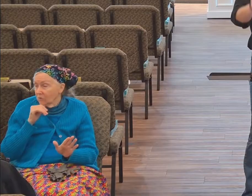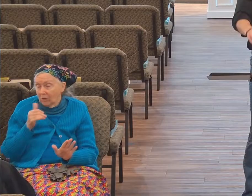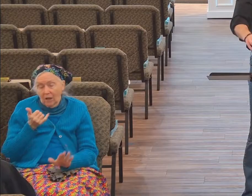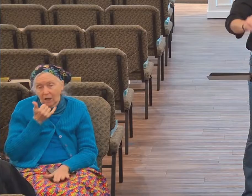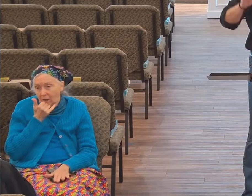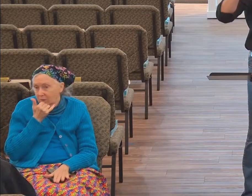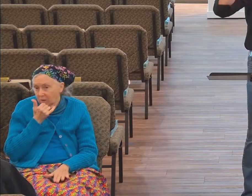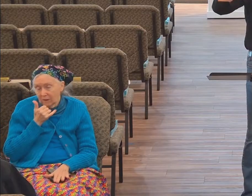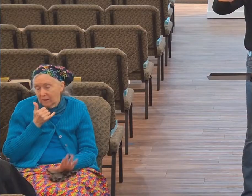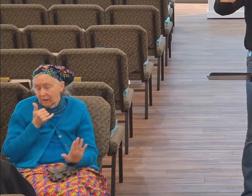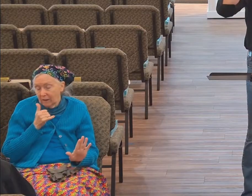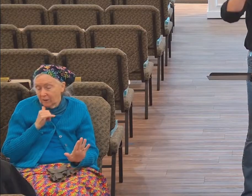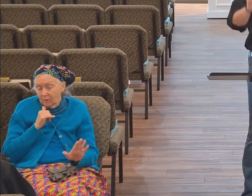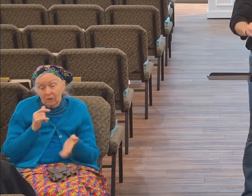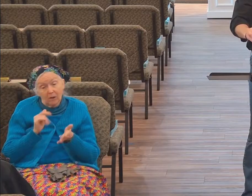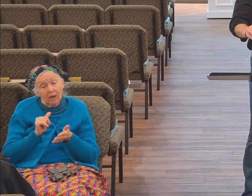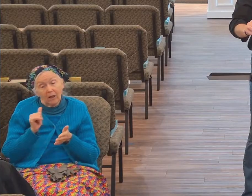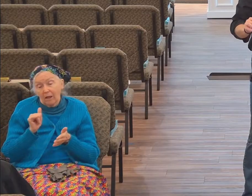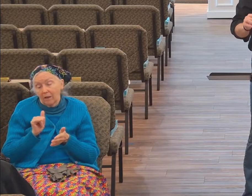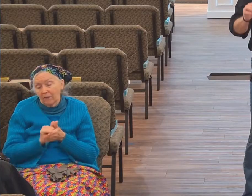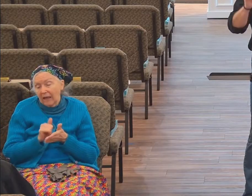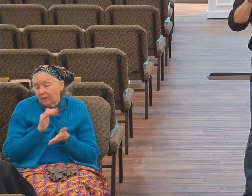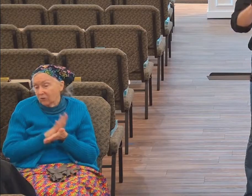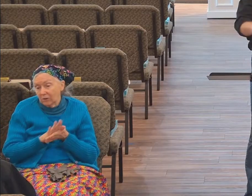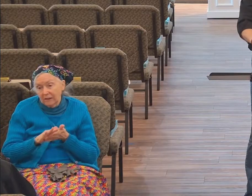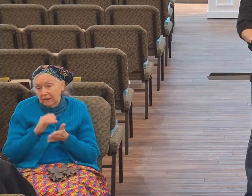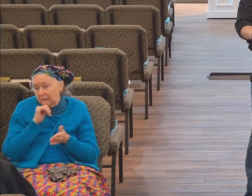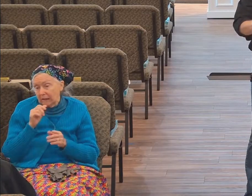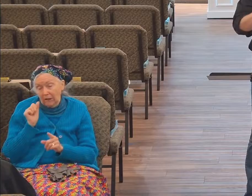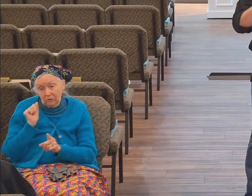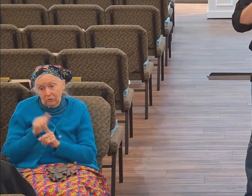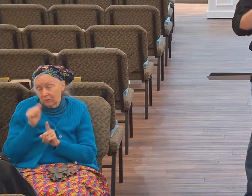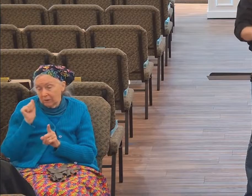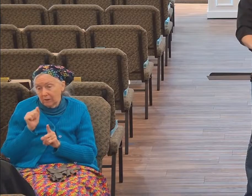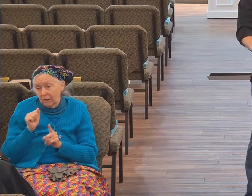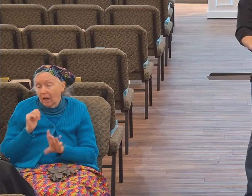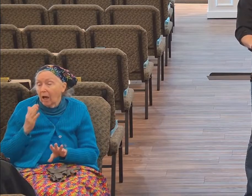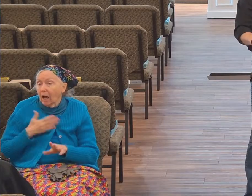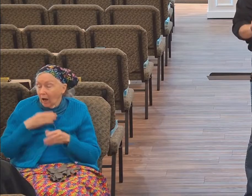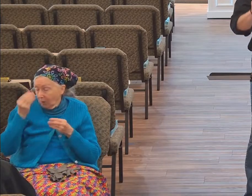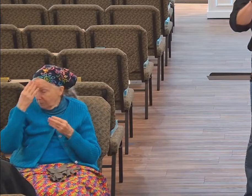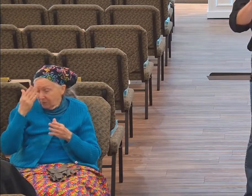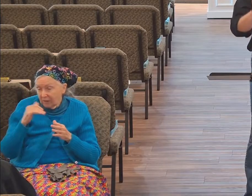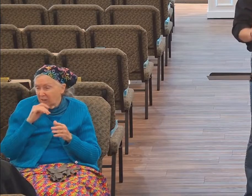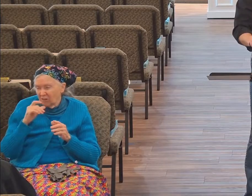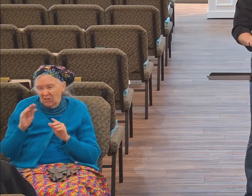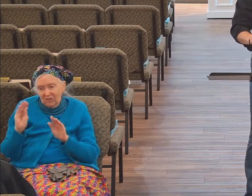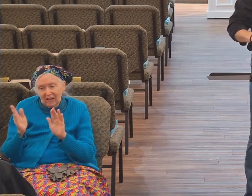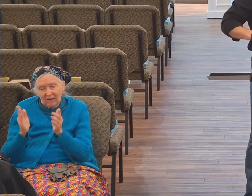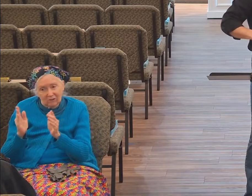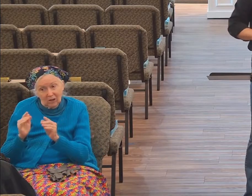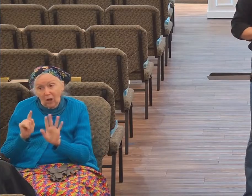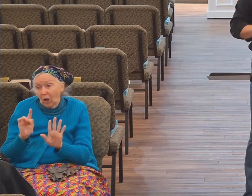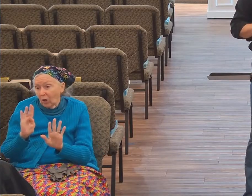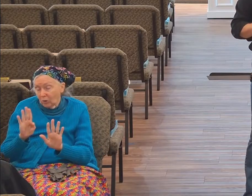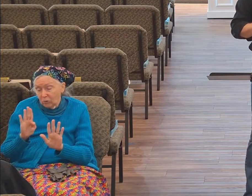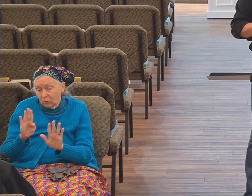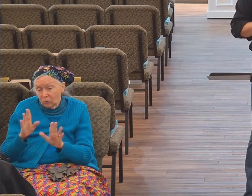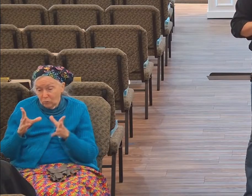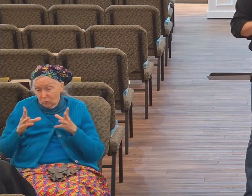not impurity, or deceit. He says, our message was not manipulation. Your reception was